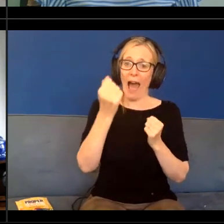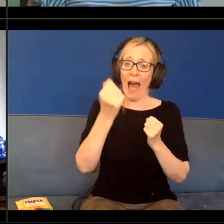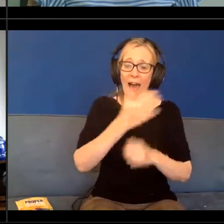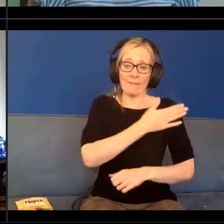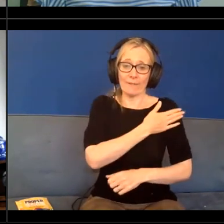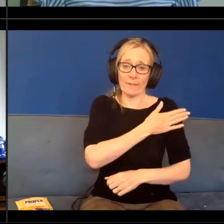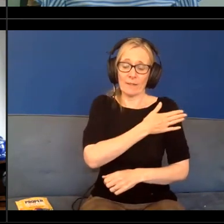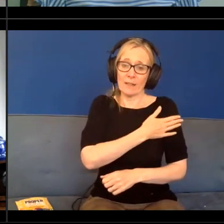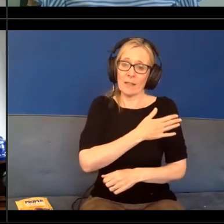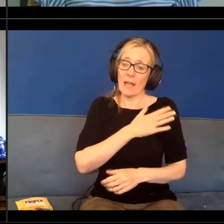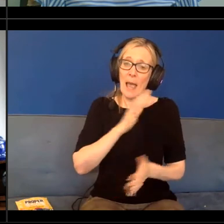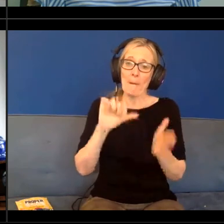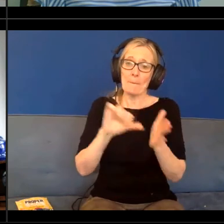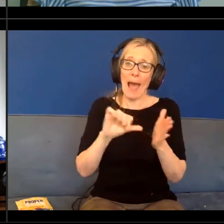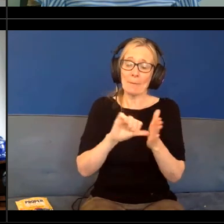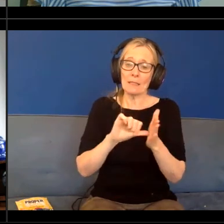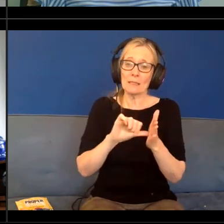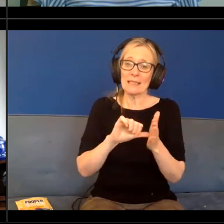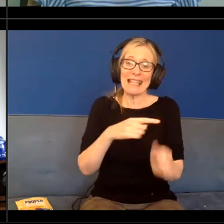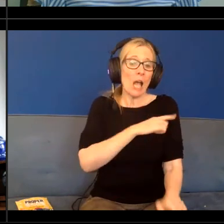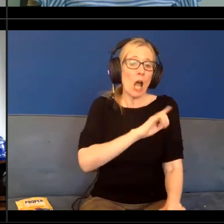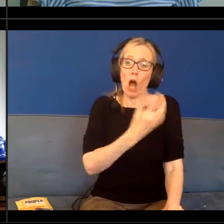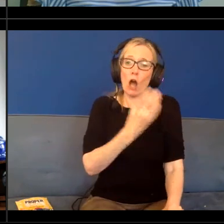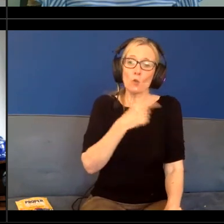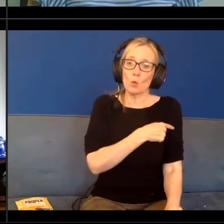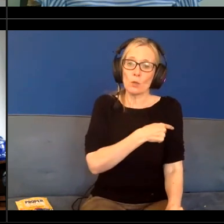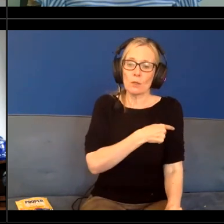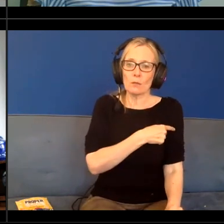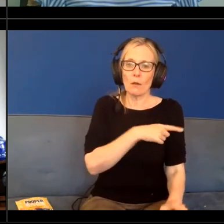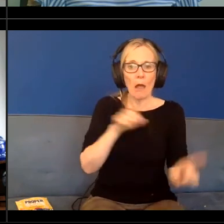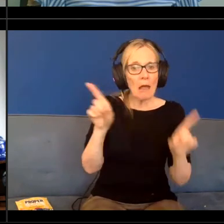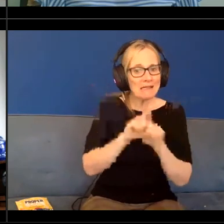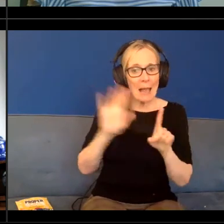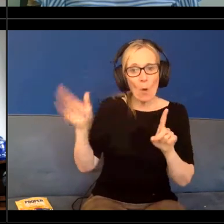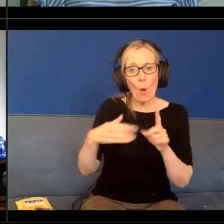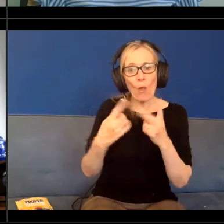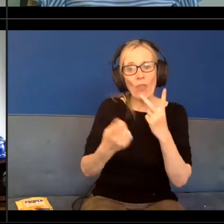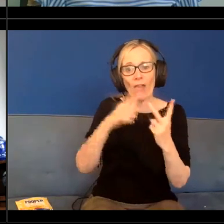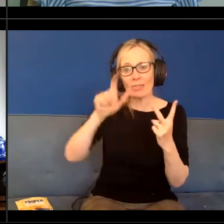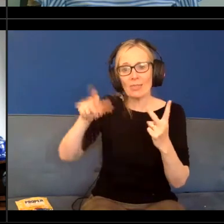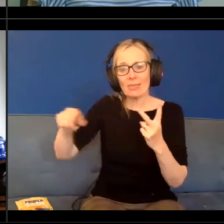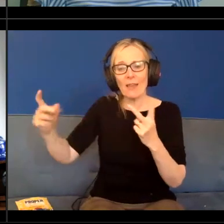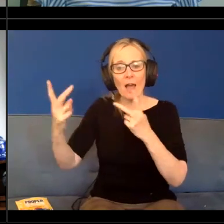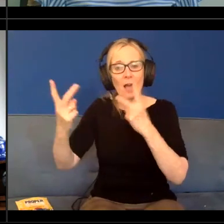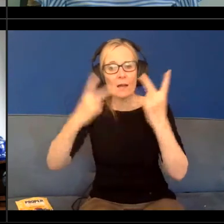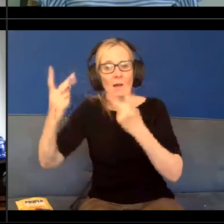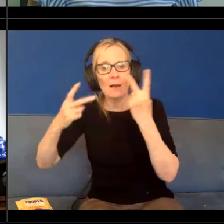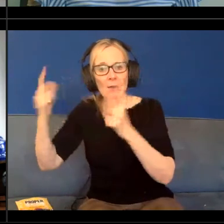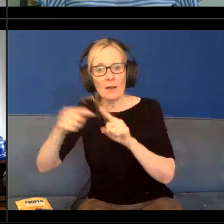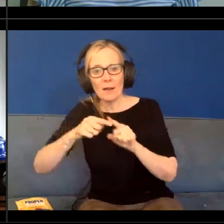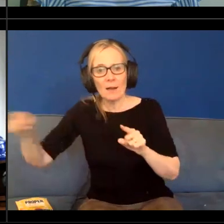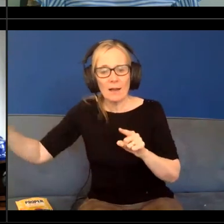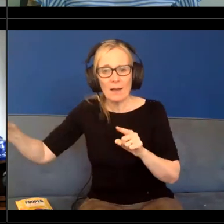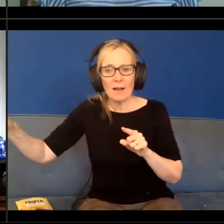all the choreography with their right hand, and my son couldn't do that. So then when they had the choreography of a choir of 100